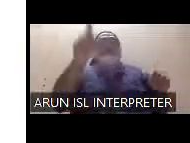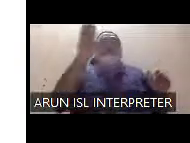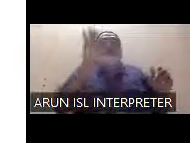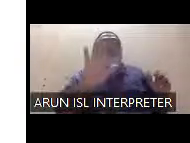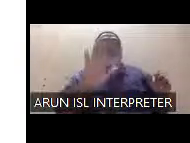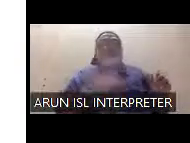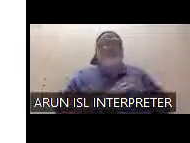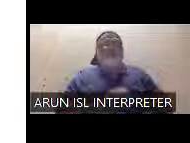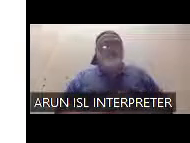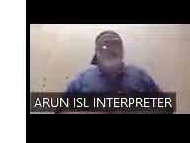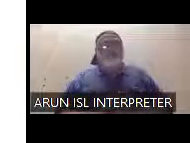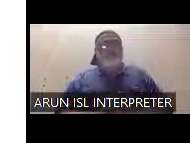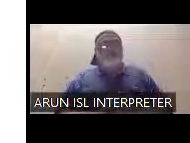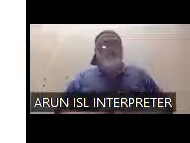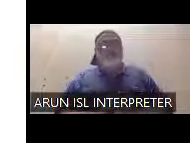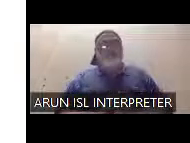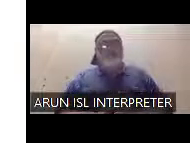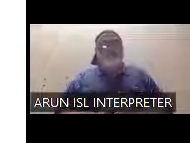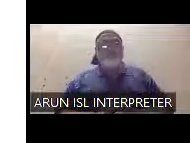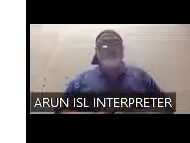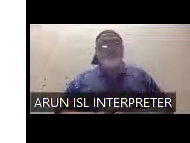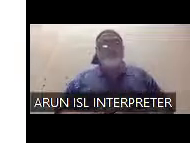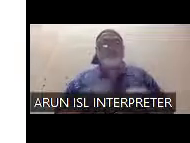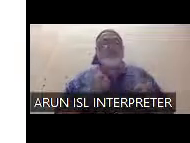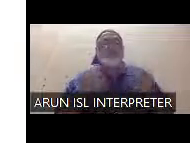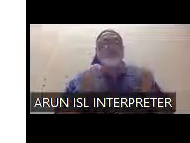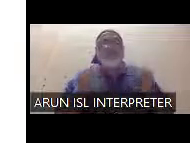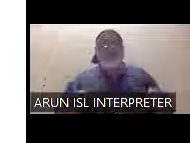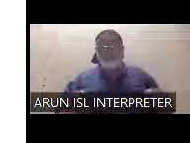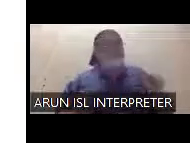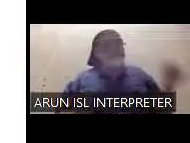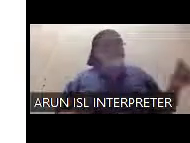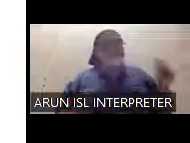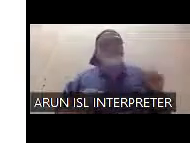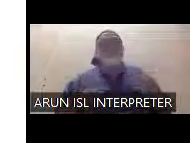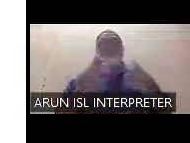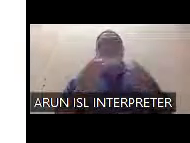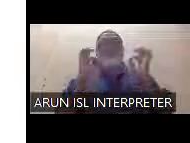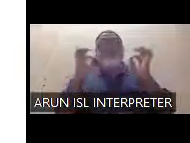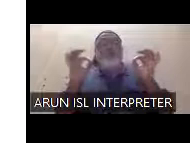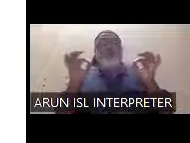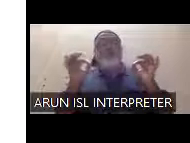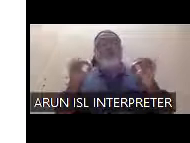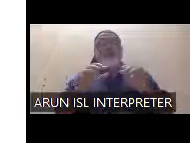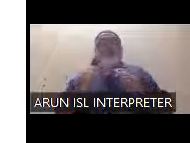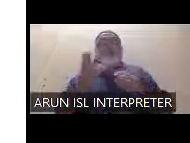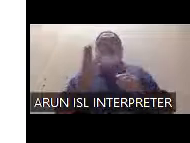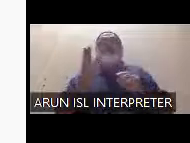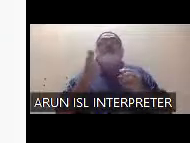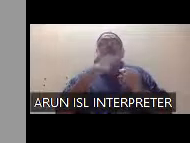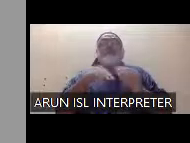they can do the control management from the seat itself. So these are some of the main requirements for